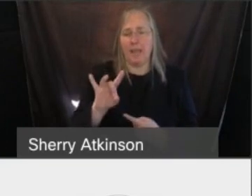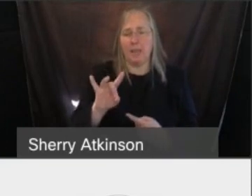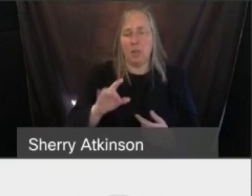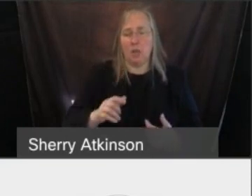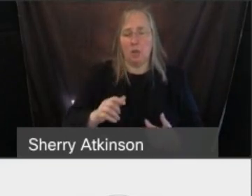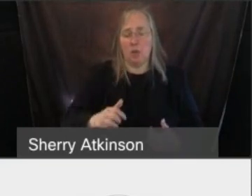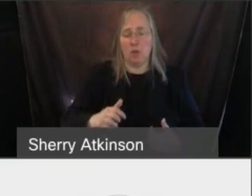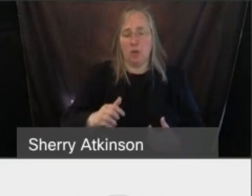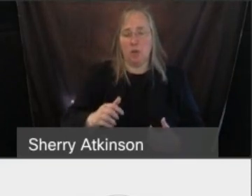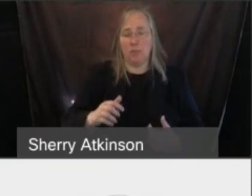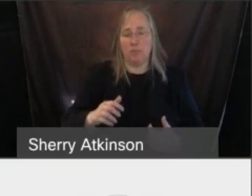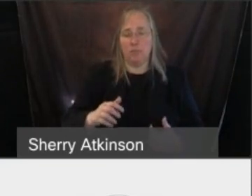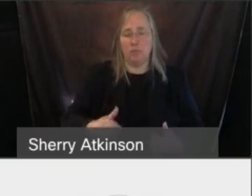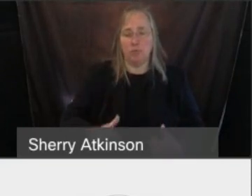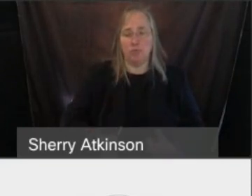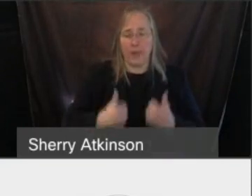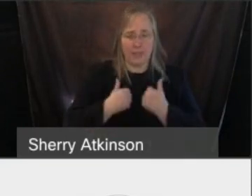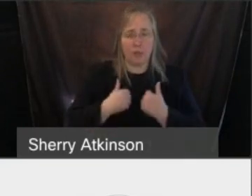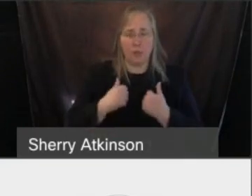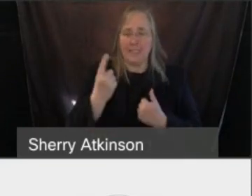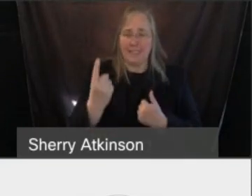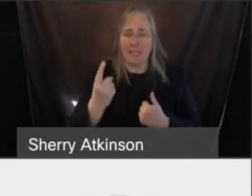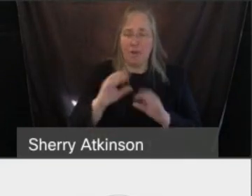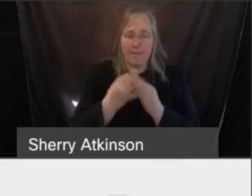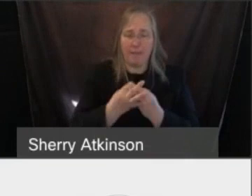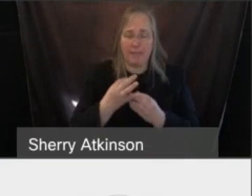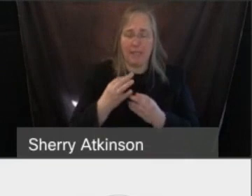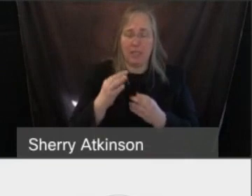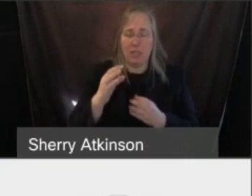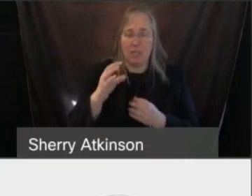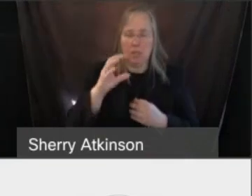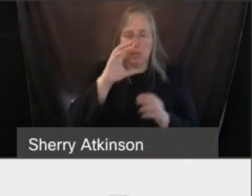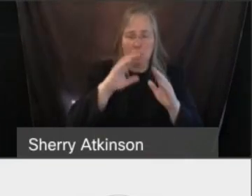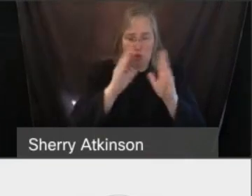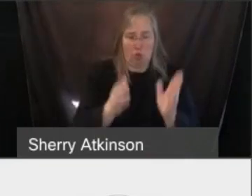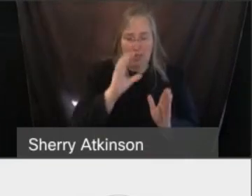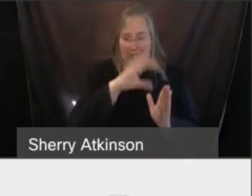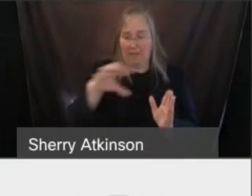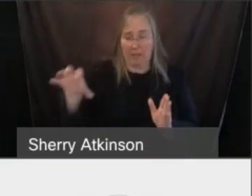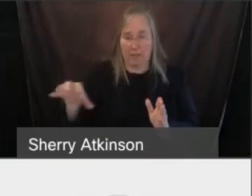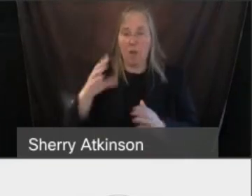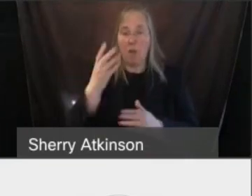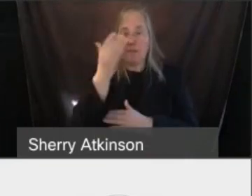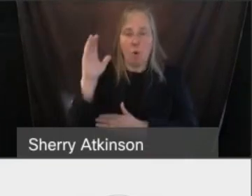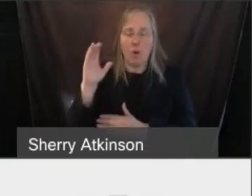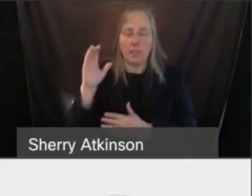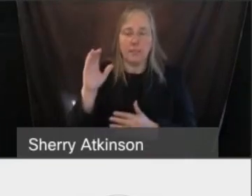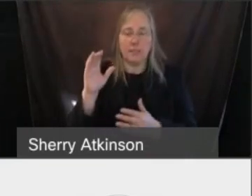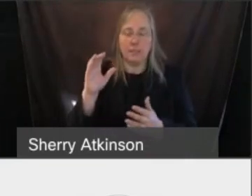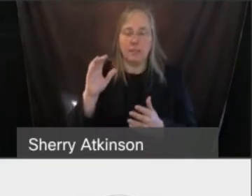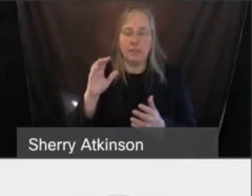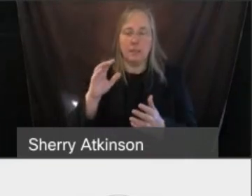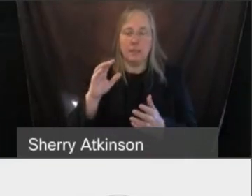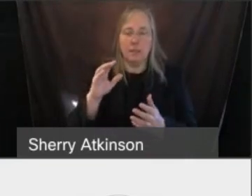single family unit developments, the forest count changes have a major impact